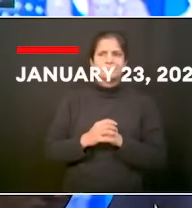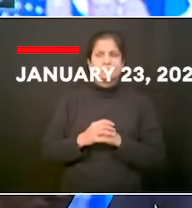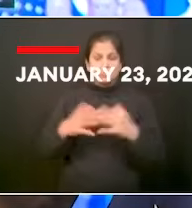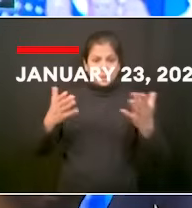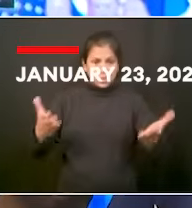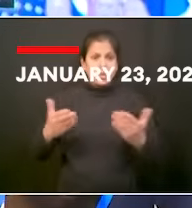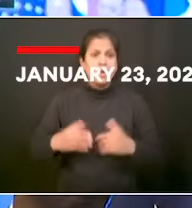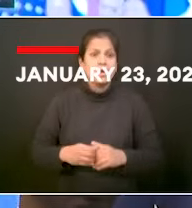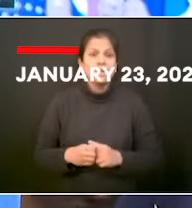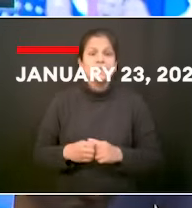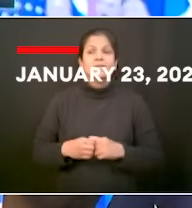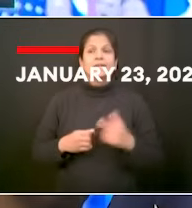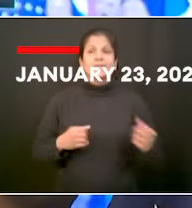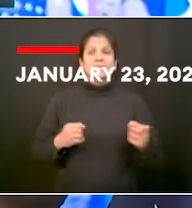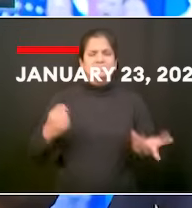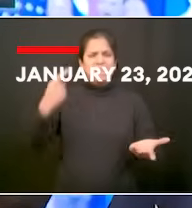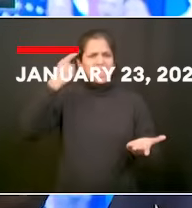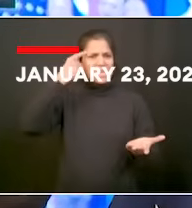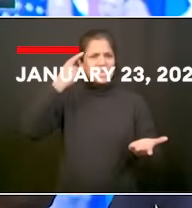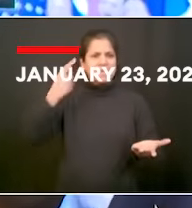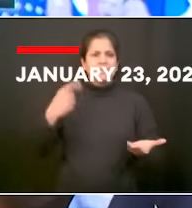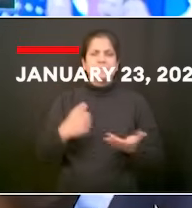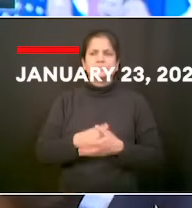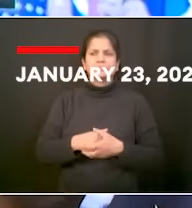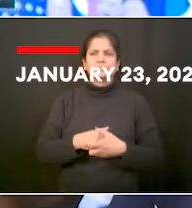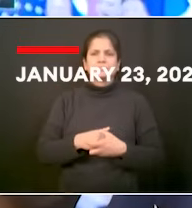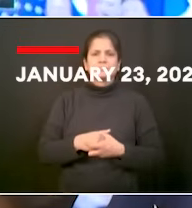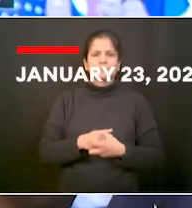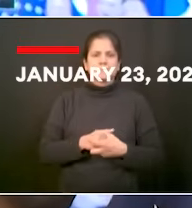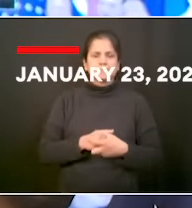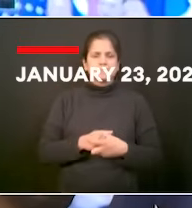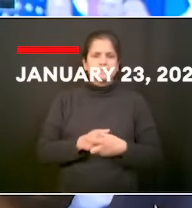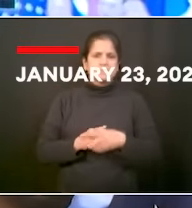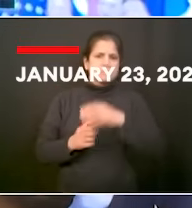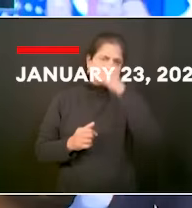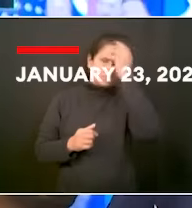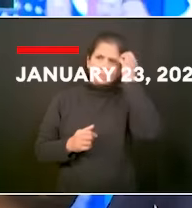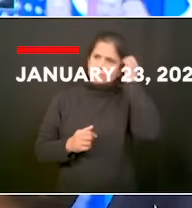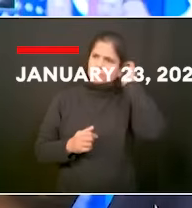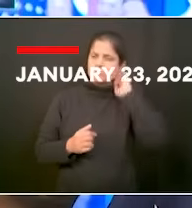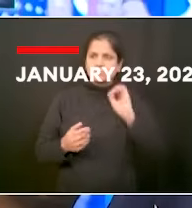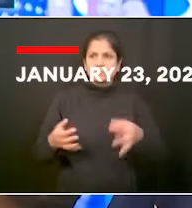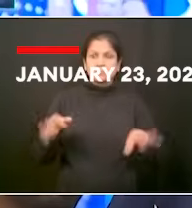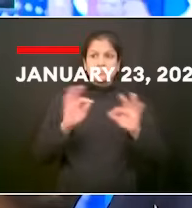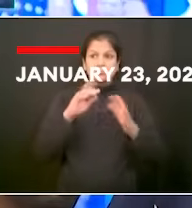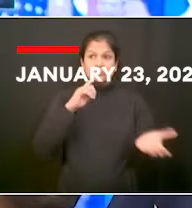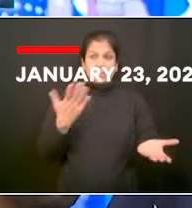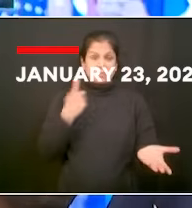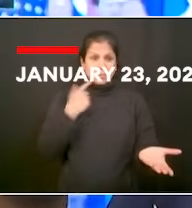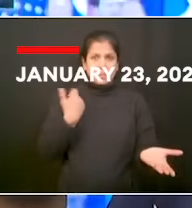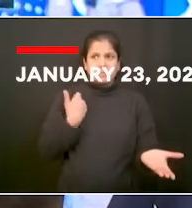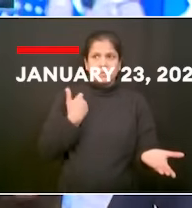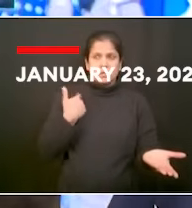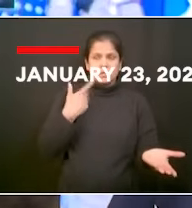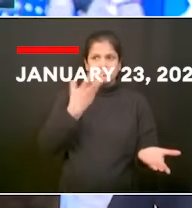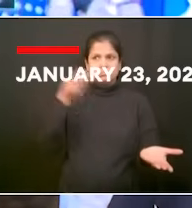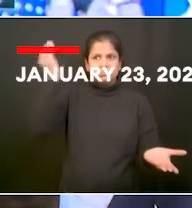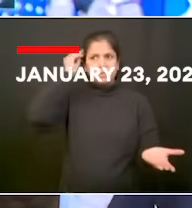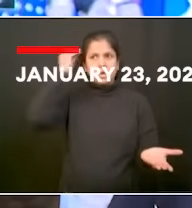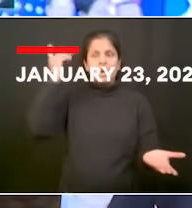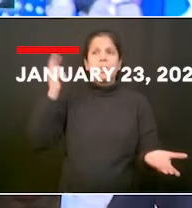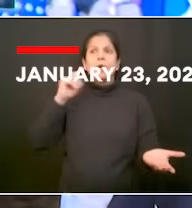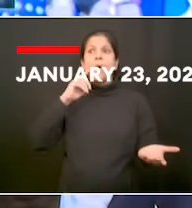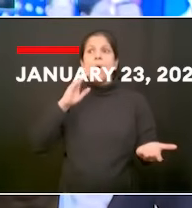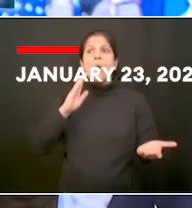one of the key directives that I've both given myself as well as the team around me is that we will over-communicate with New Yorkers.